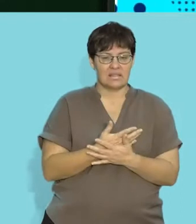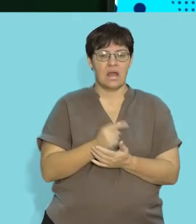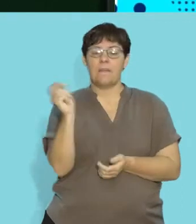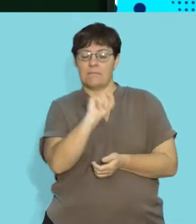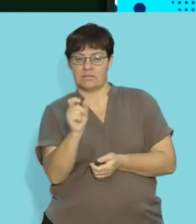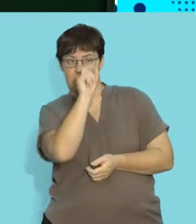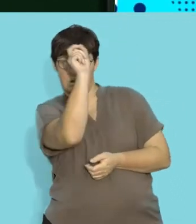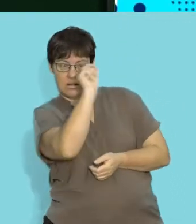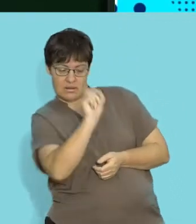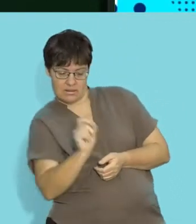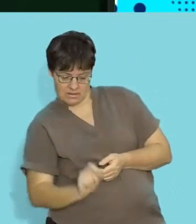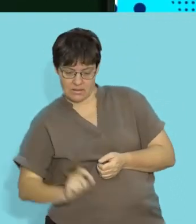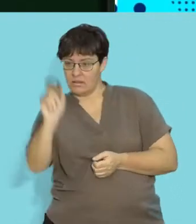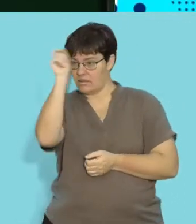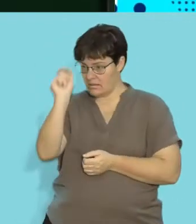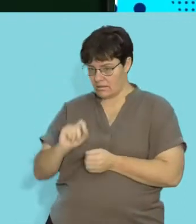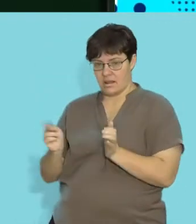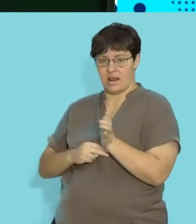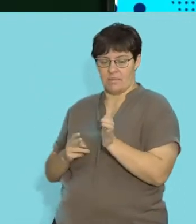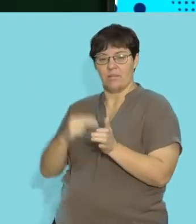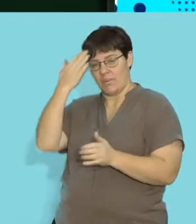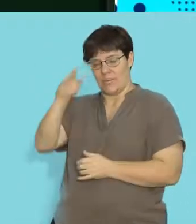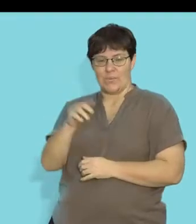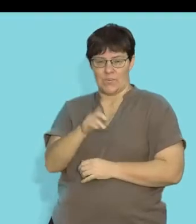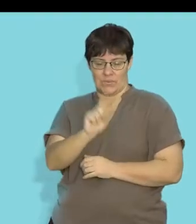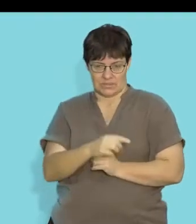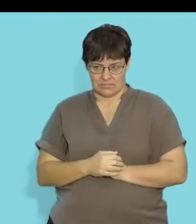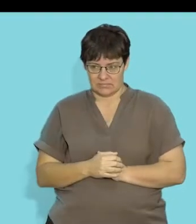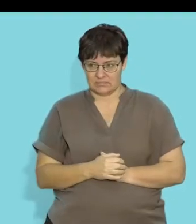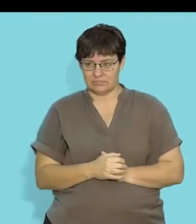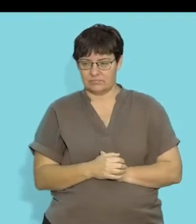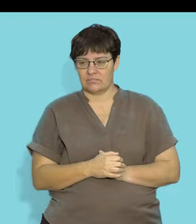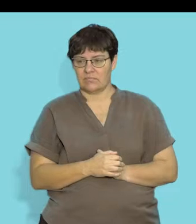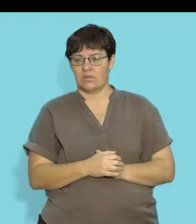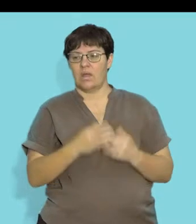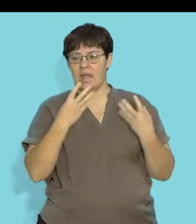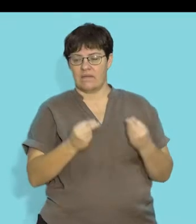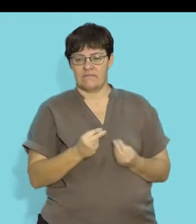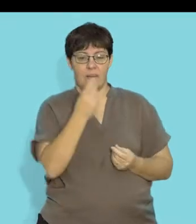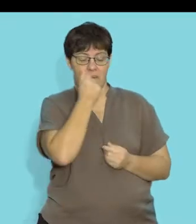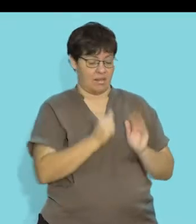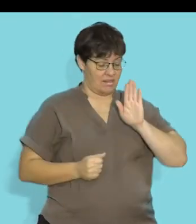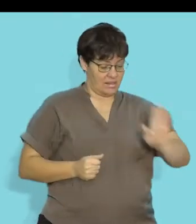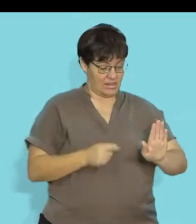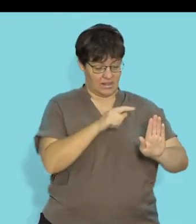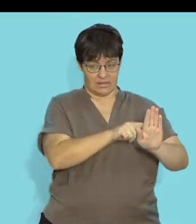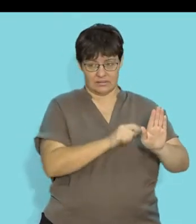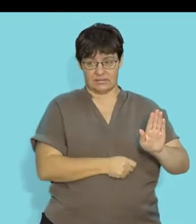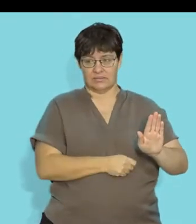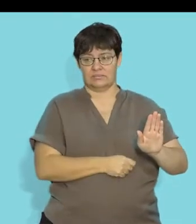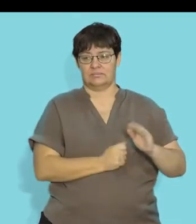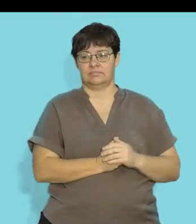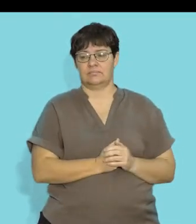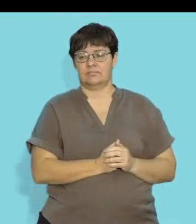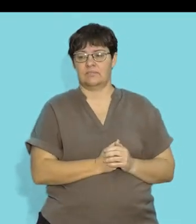in some of those parts that are labeled. So that's what I'm going to attempt to do very quickly. So we have the male reproductive system situated on the left-hand